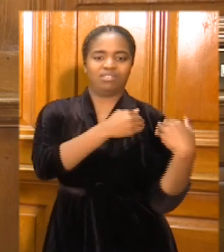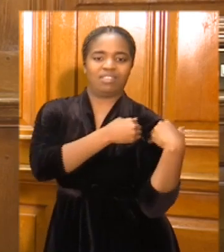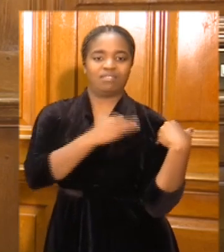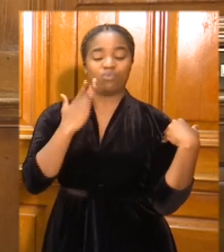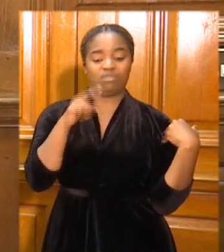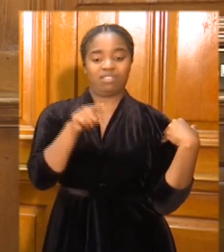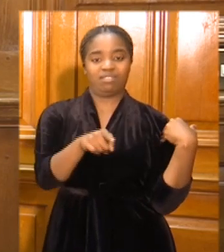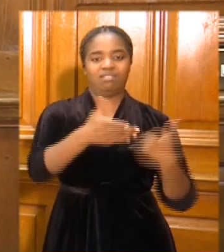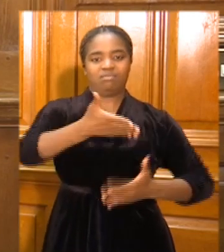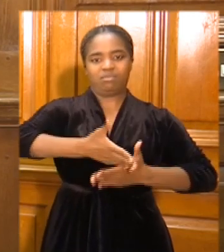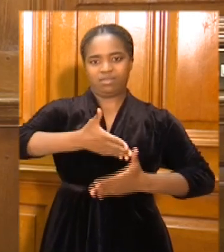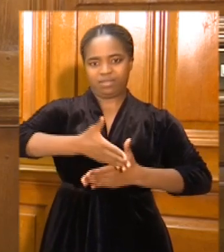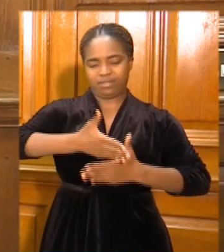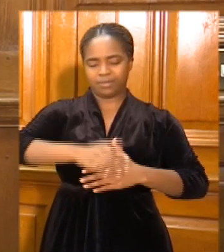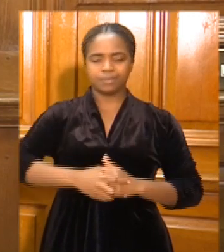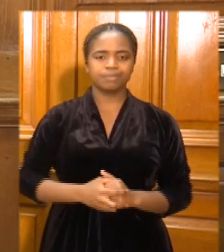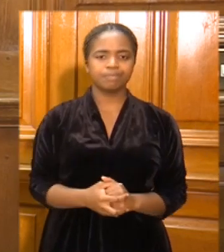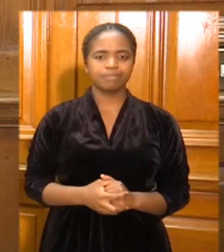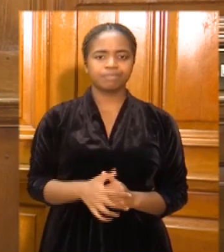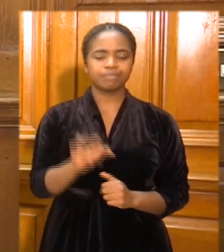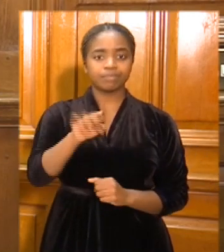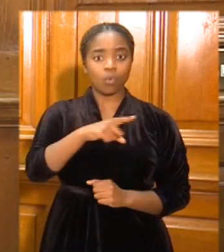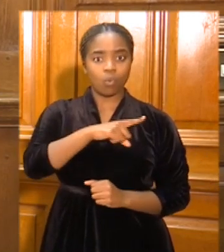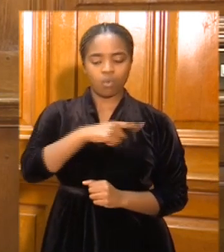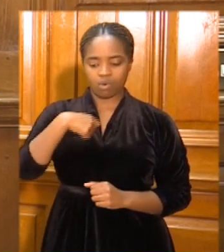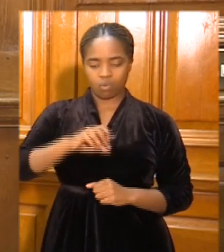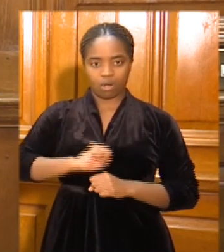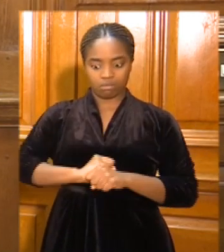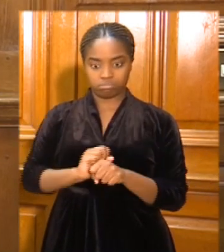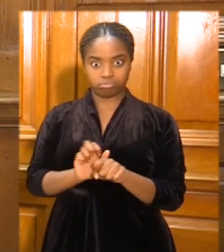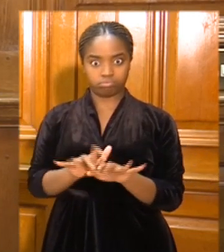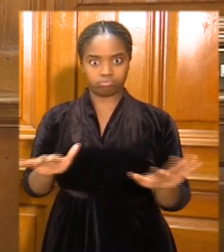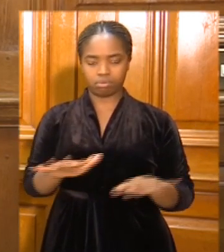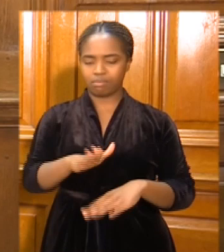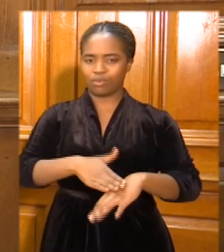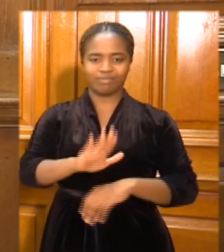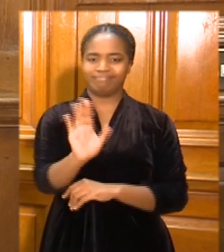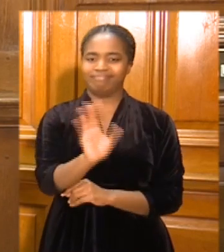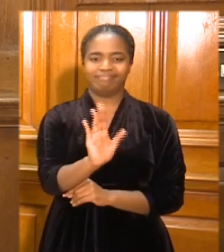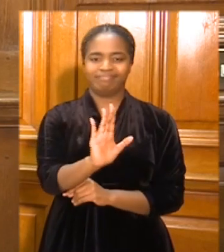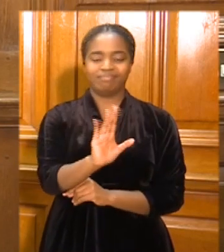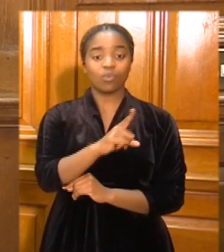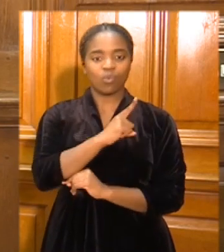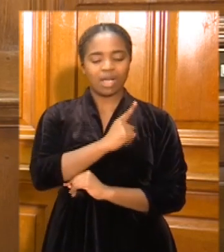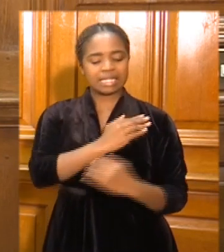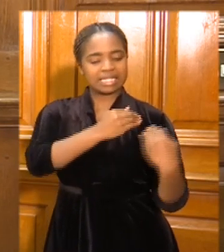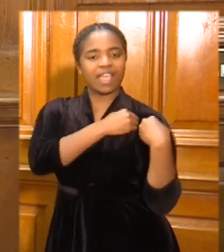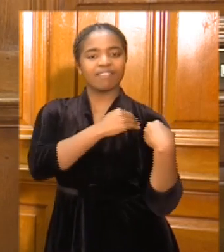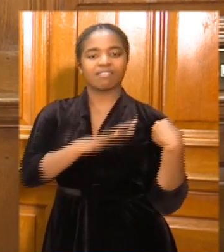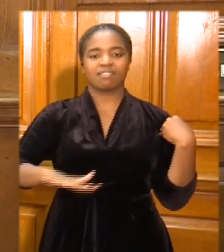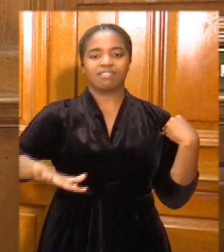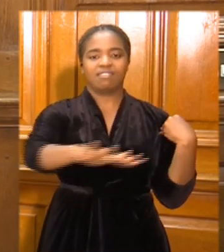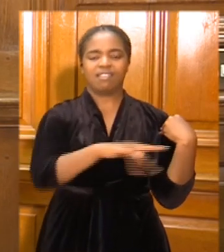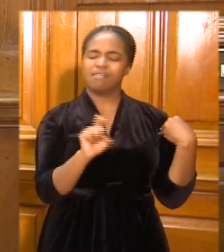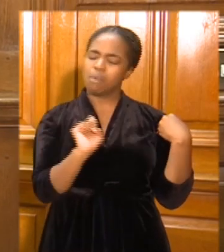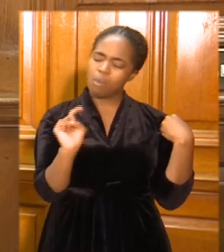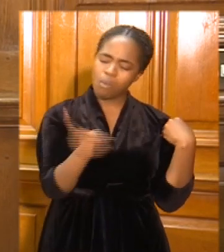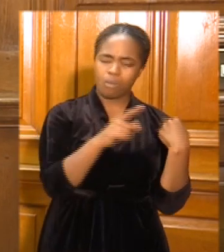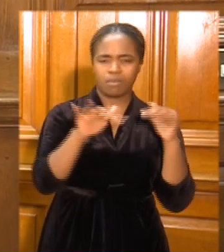priority is to reduce the opportunities for the transmission of the virus and create a safe environment for